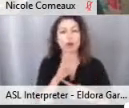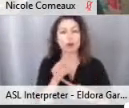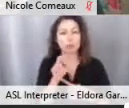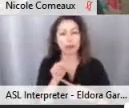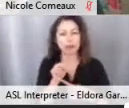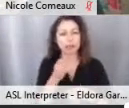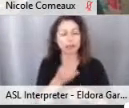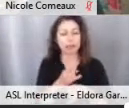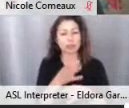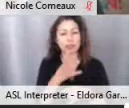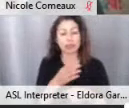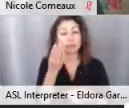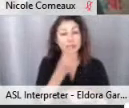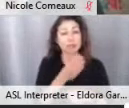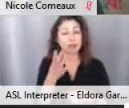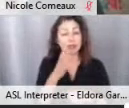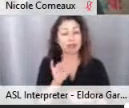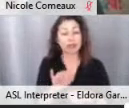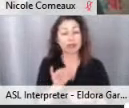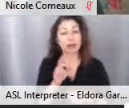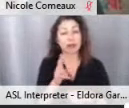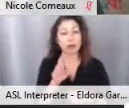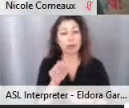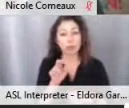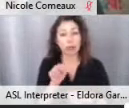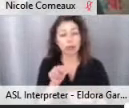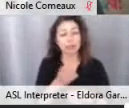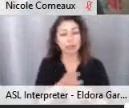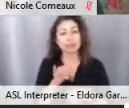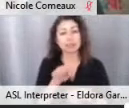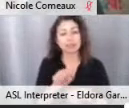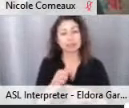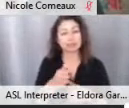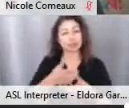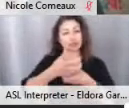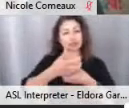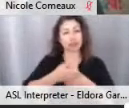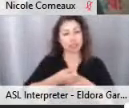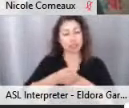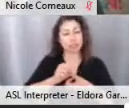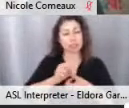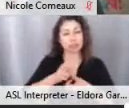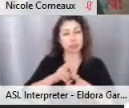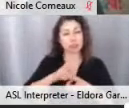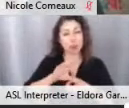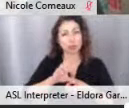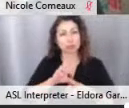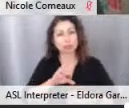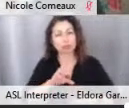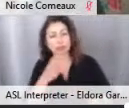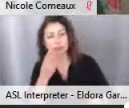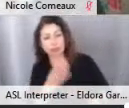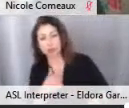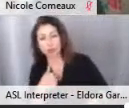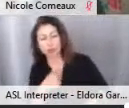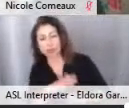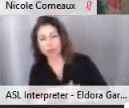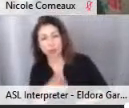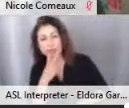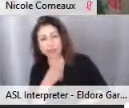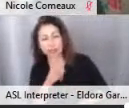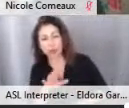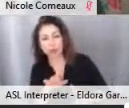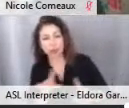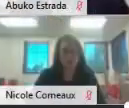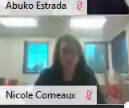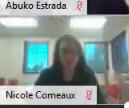to mention that the Urban Institute is a trusted source. We don't see your screen yet. We're still